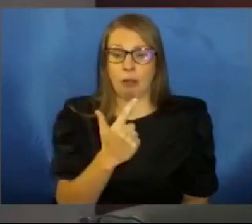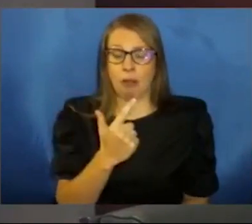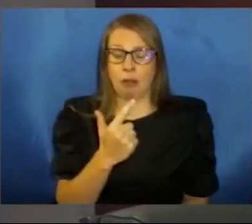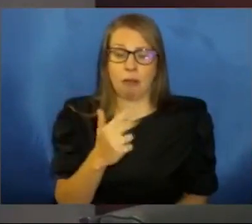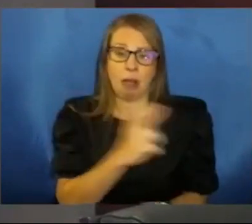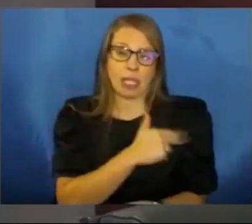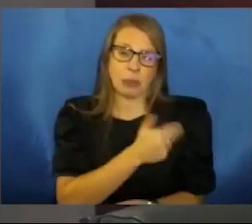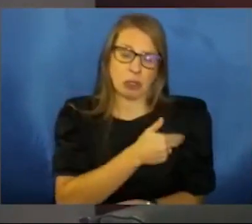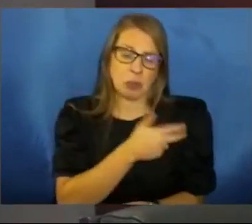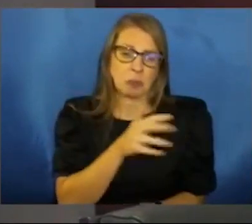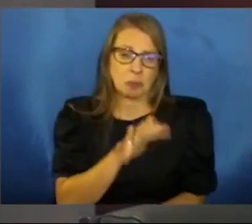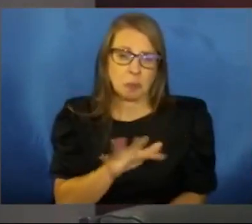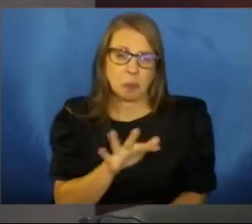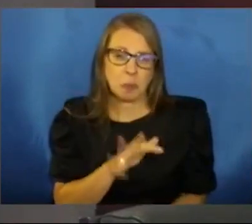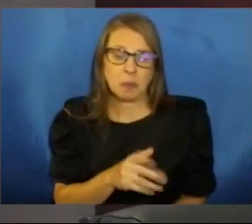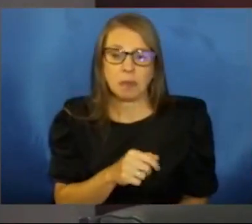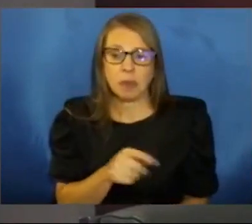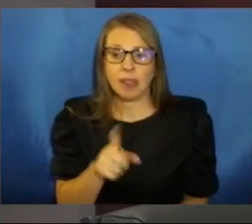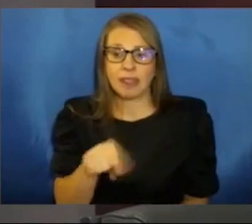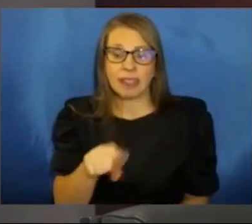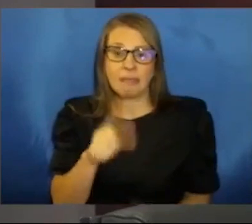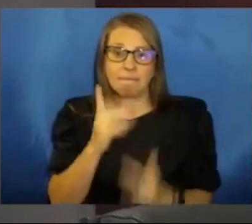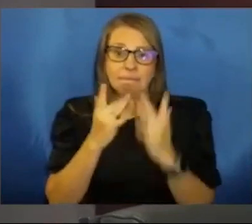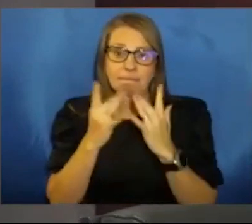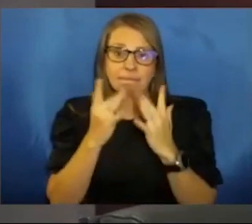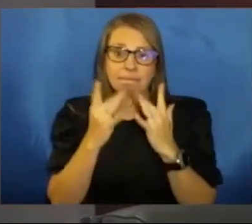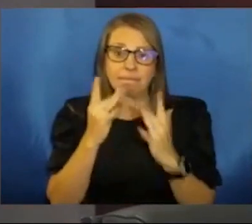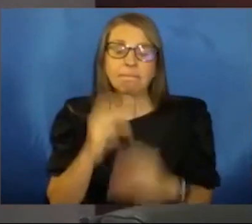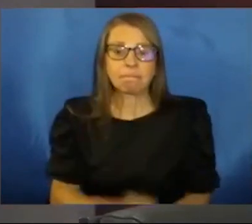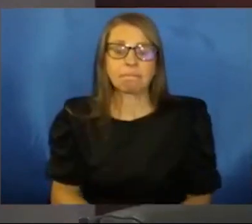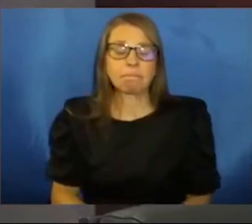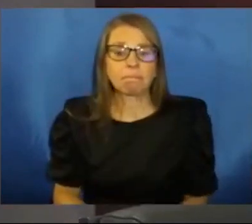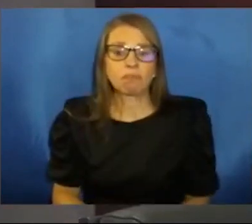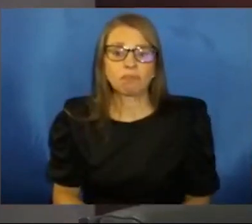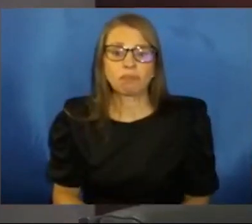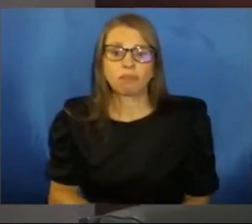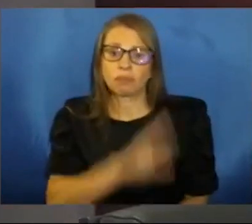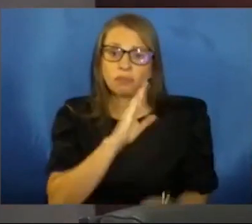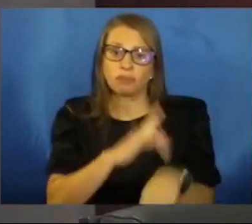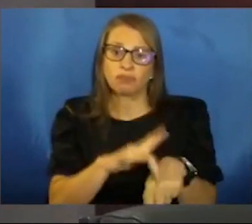changes very rapidly. Other hospitals having the same issue? Yeah, absolutely. And so